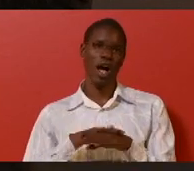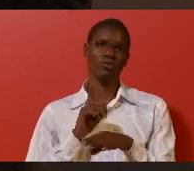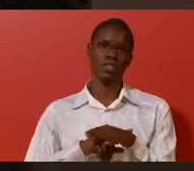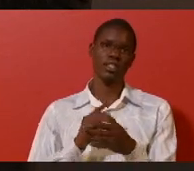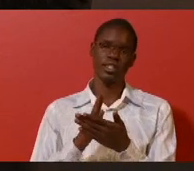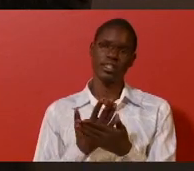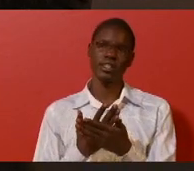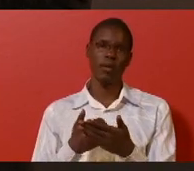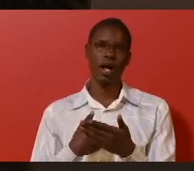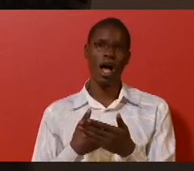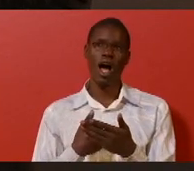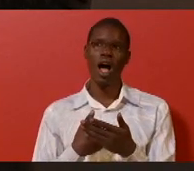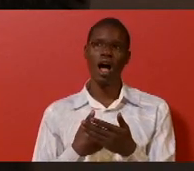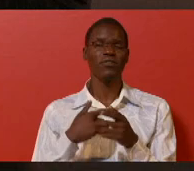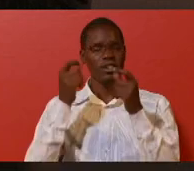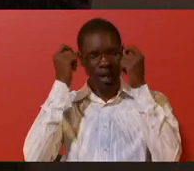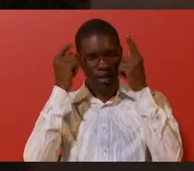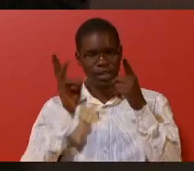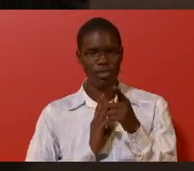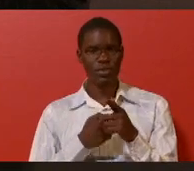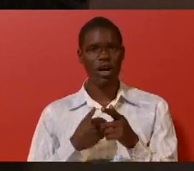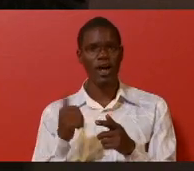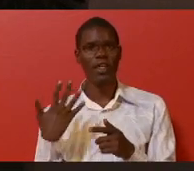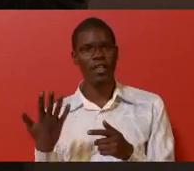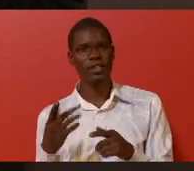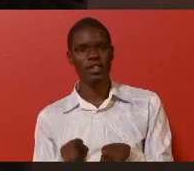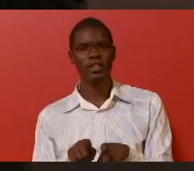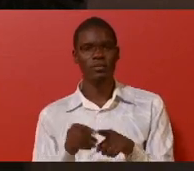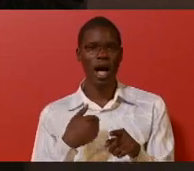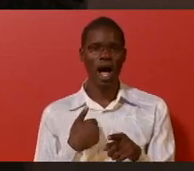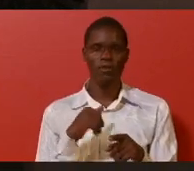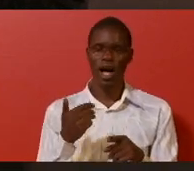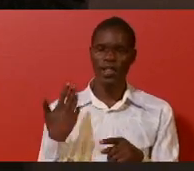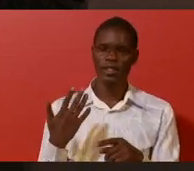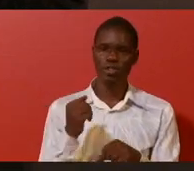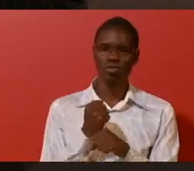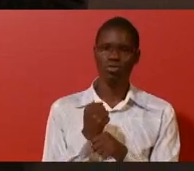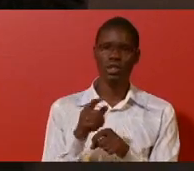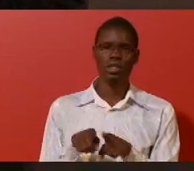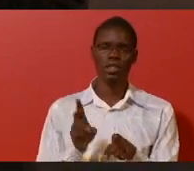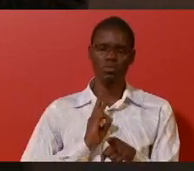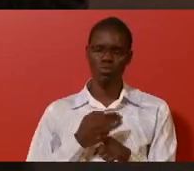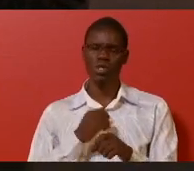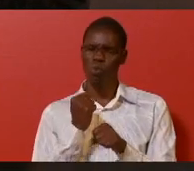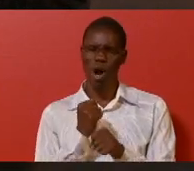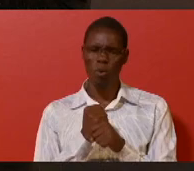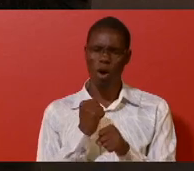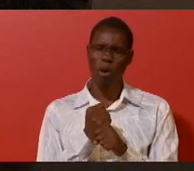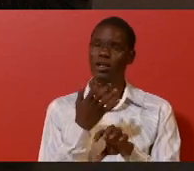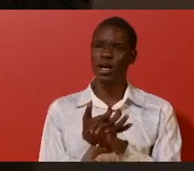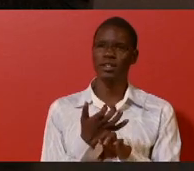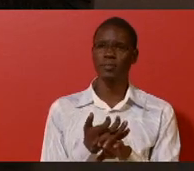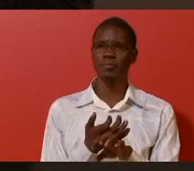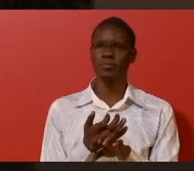men, we are preoccupied with things, you know, and we have things to do, and we're rushing around, and we're trying to get it done, and so do